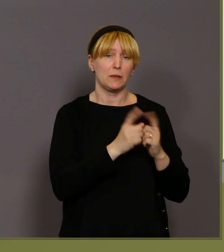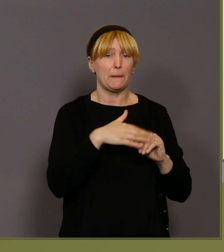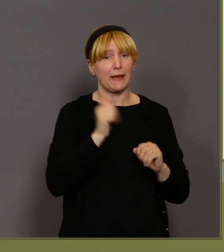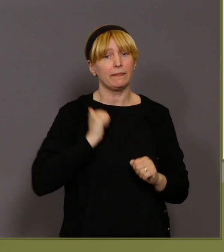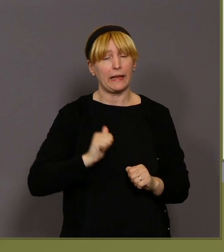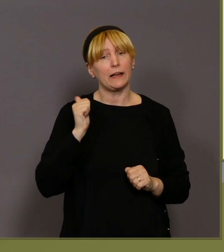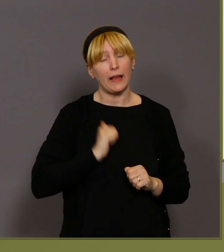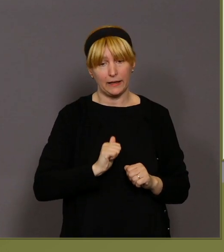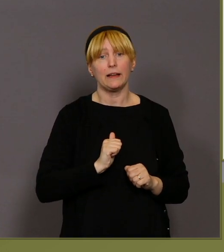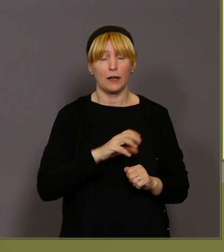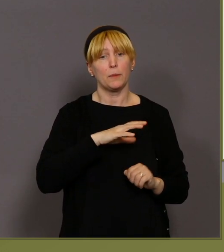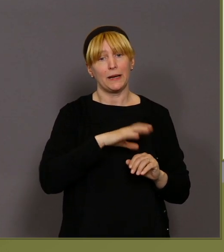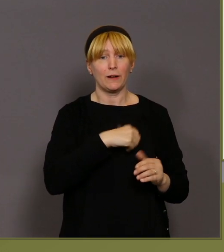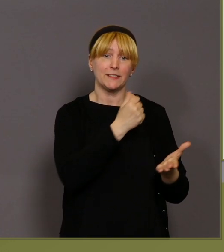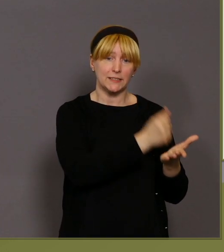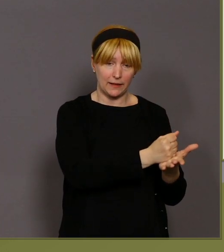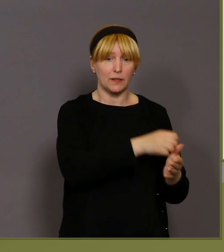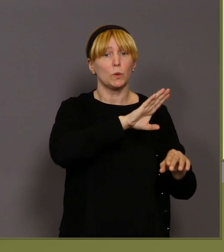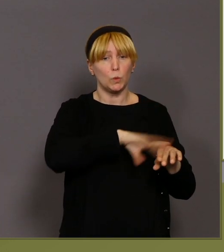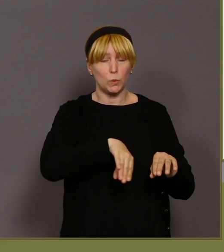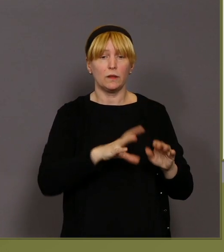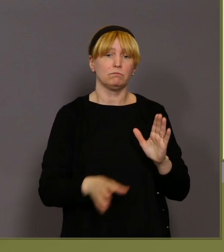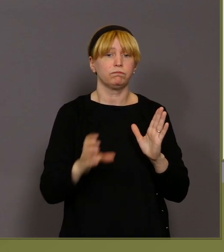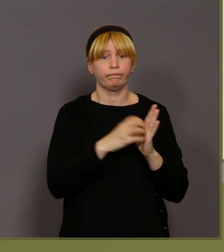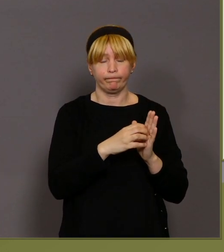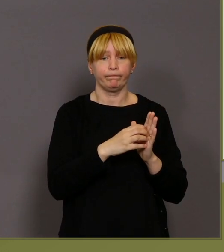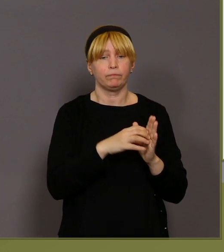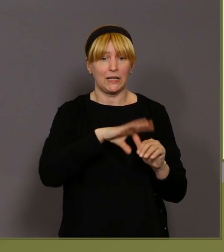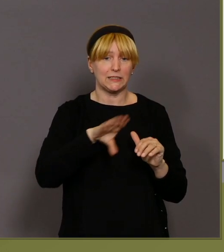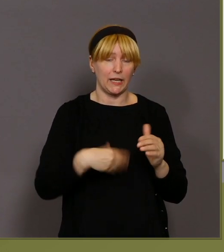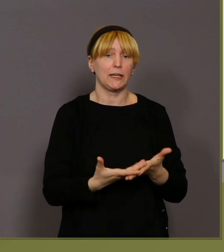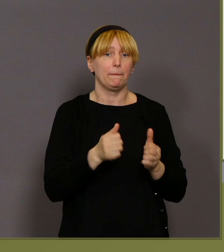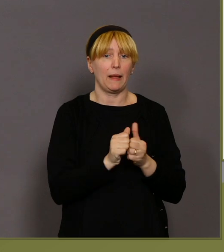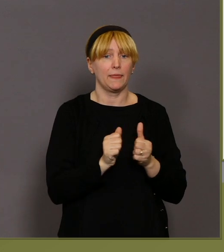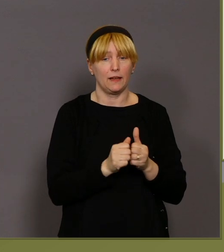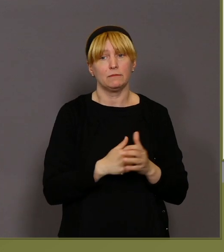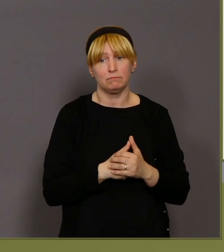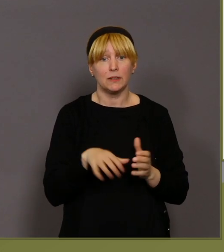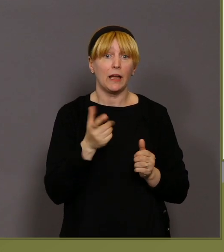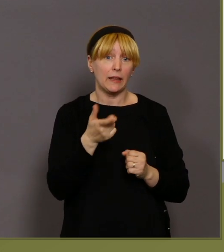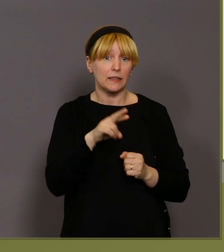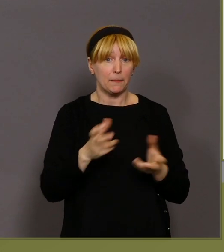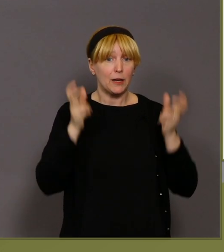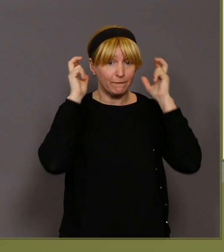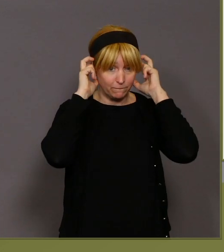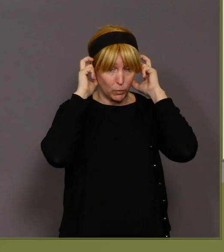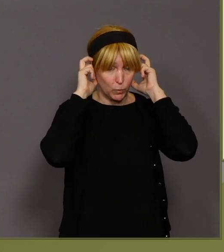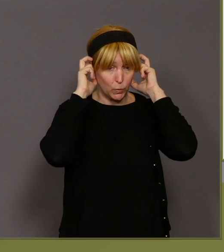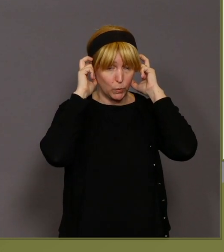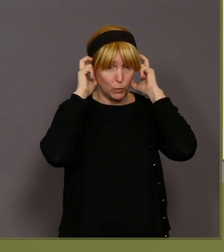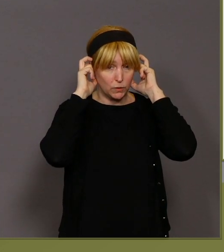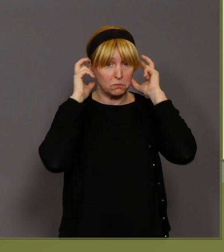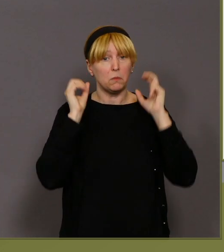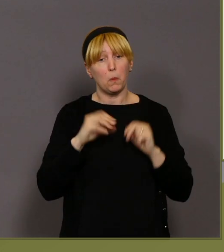accessible on their own without the use of assistive technologies. Now, what's allowed is earphones. So if we